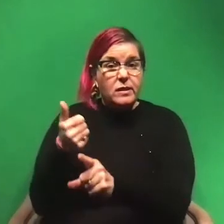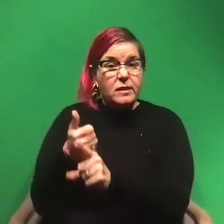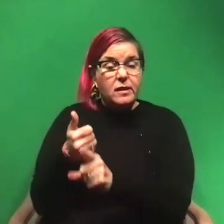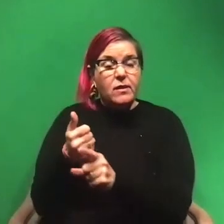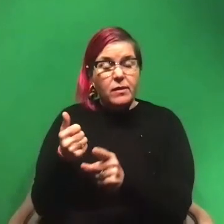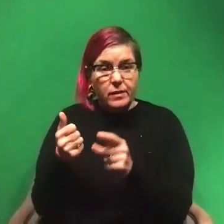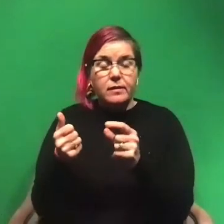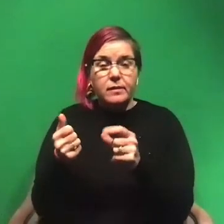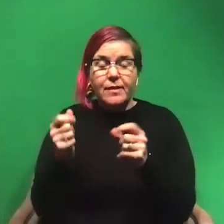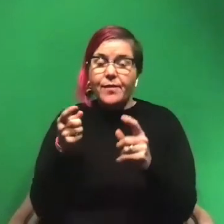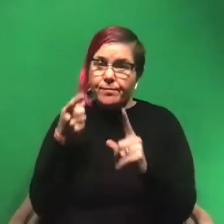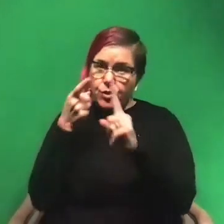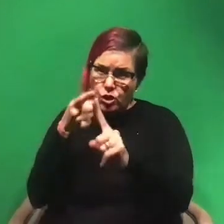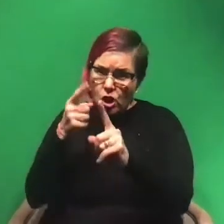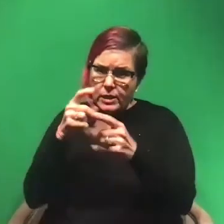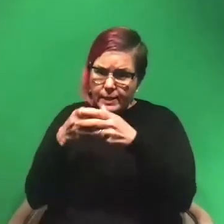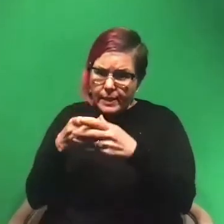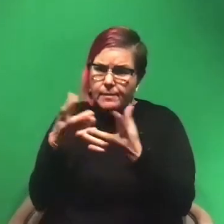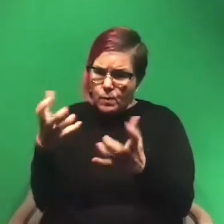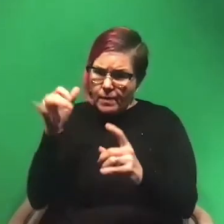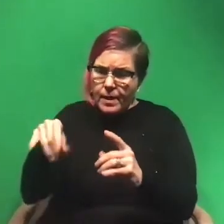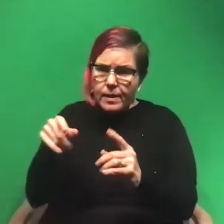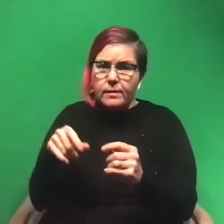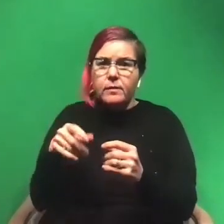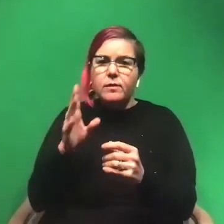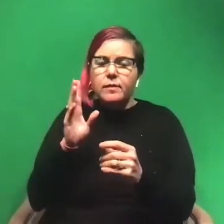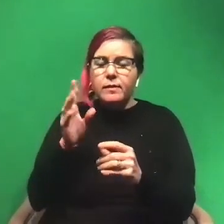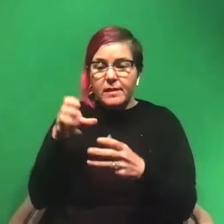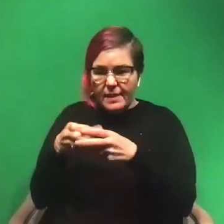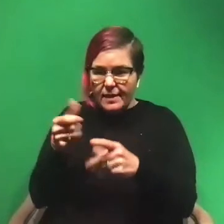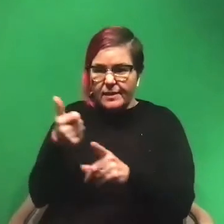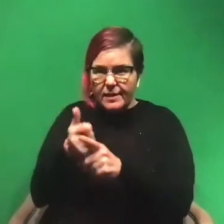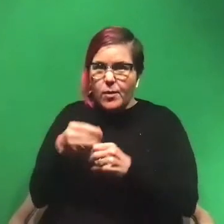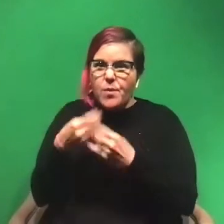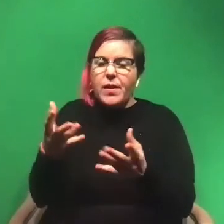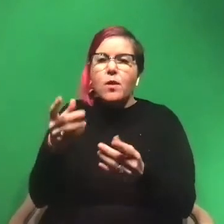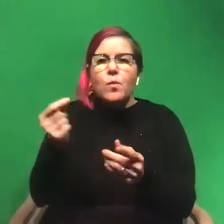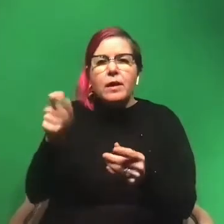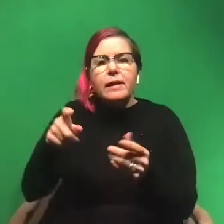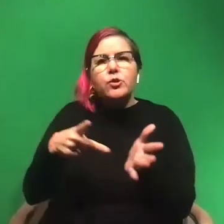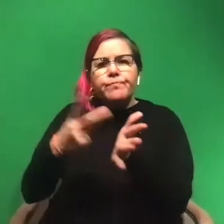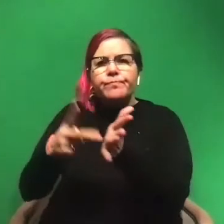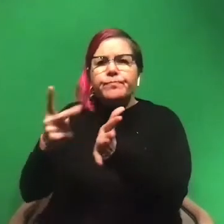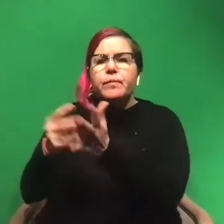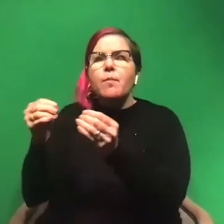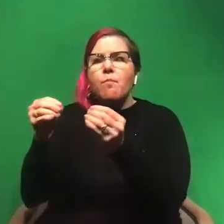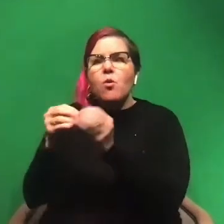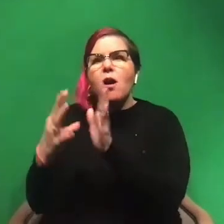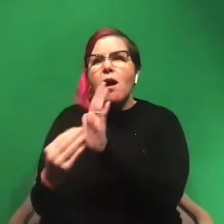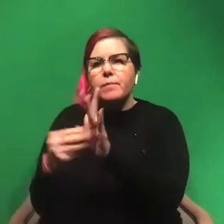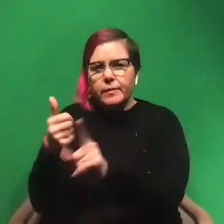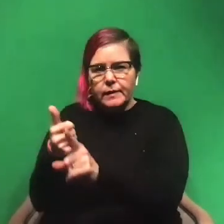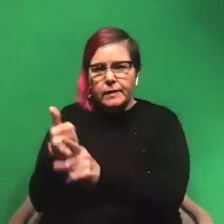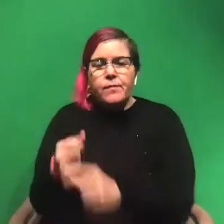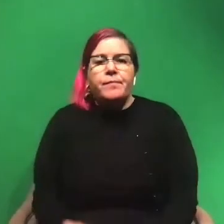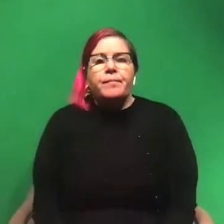It has to find the target cell that it wants, that will provide all of the things that it needs in order to create more copies of itself.